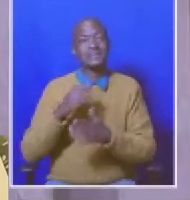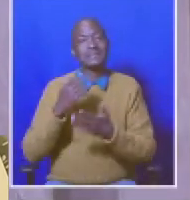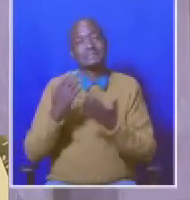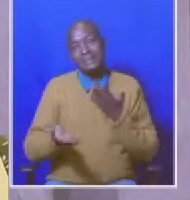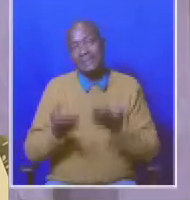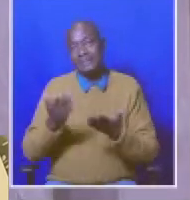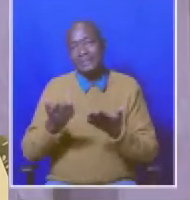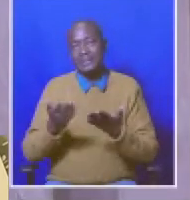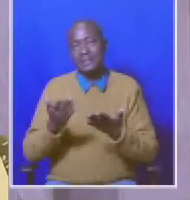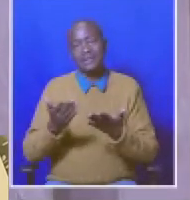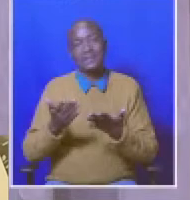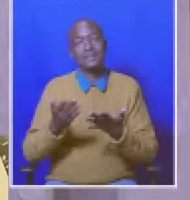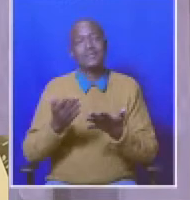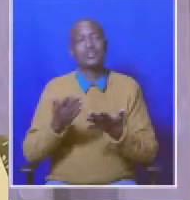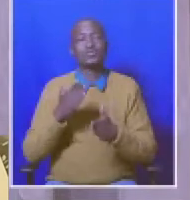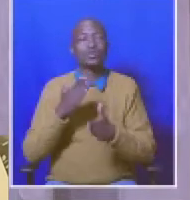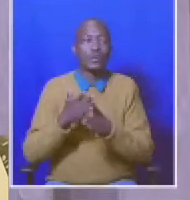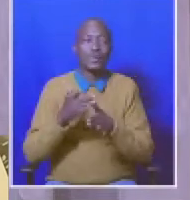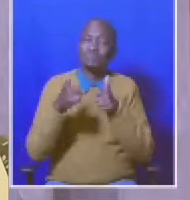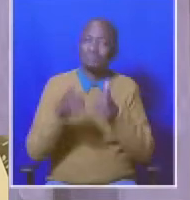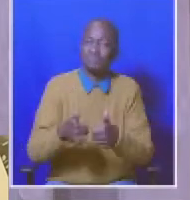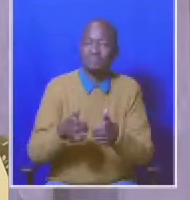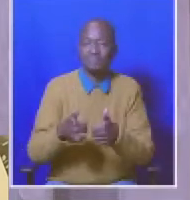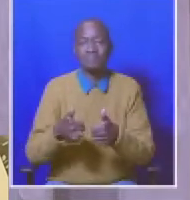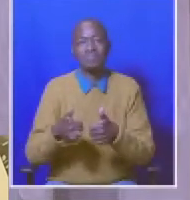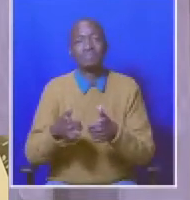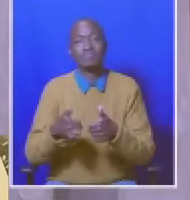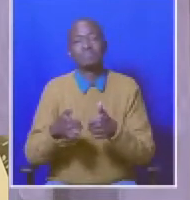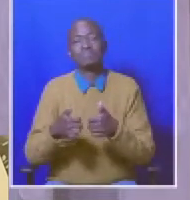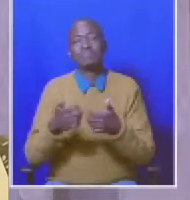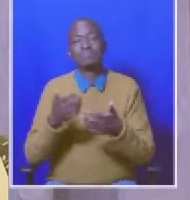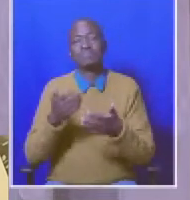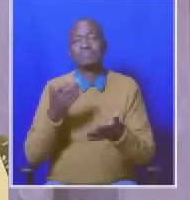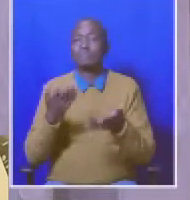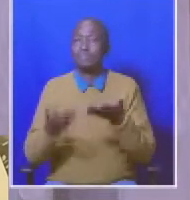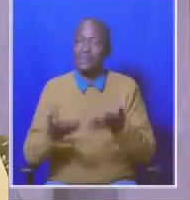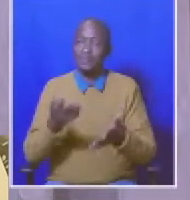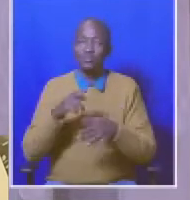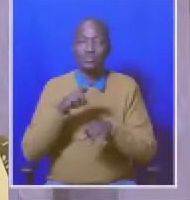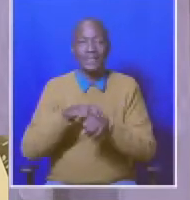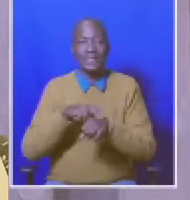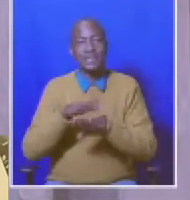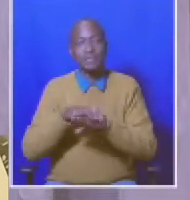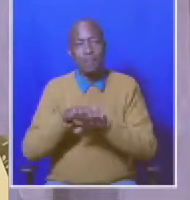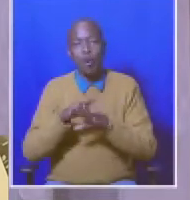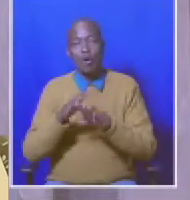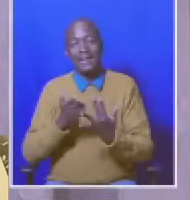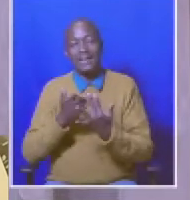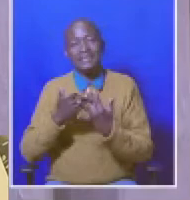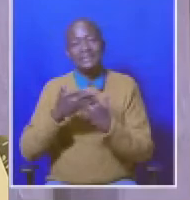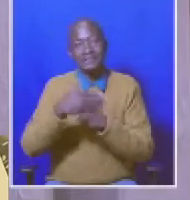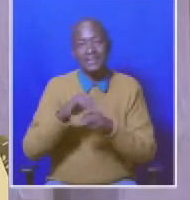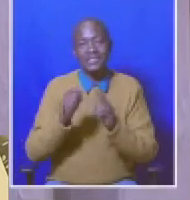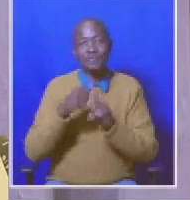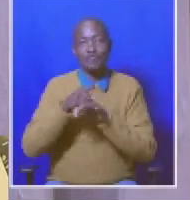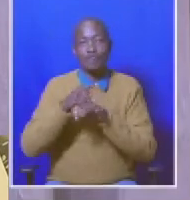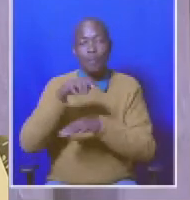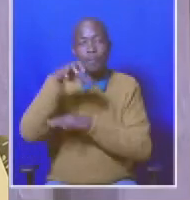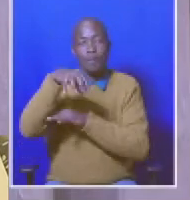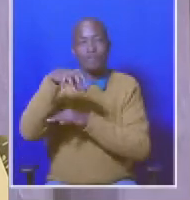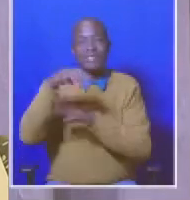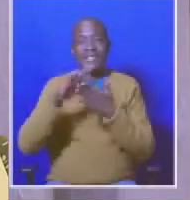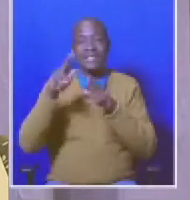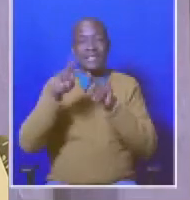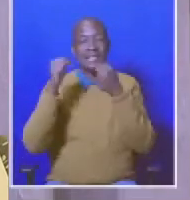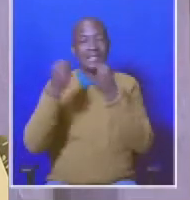viable, and therefore you may need even more intervention from provincial and national